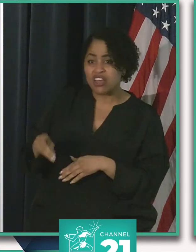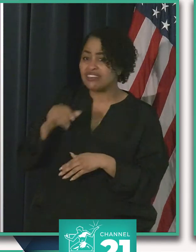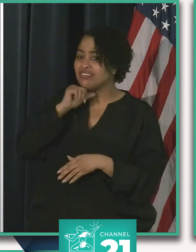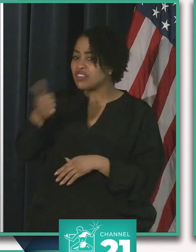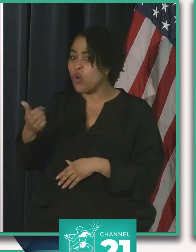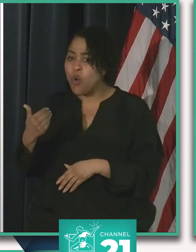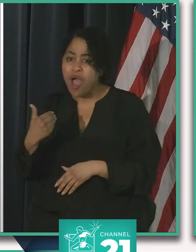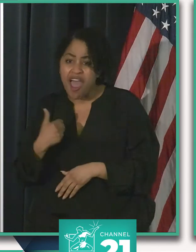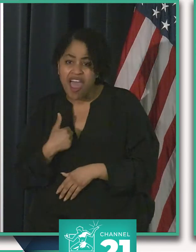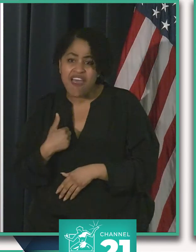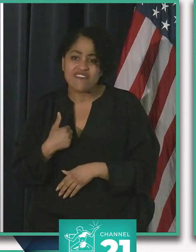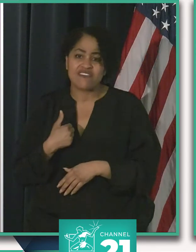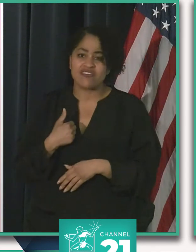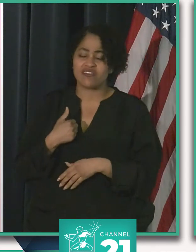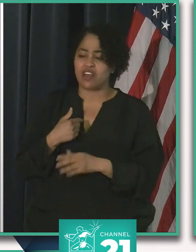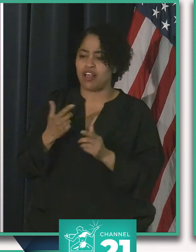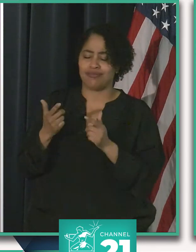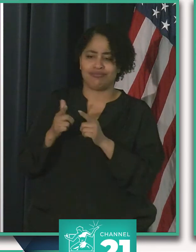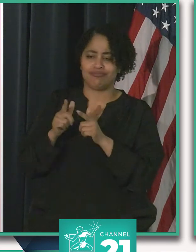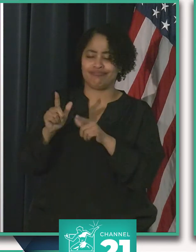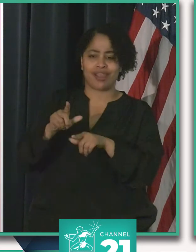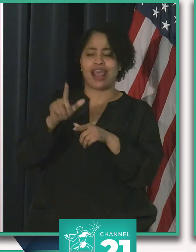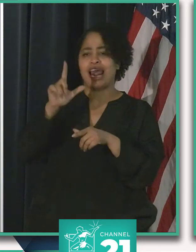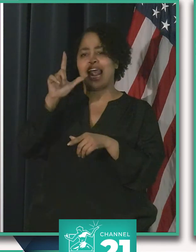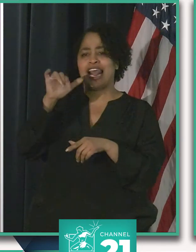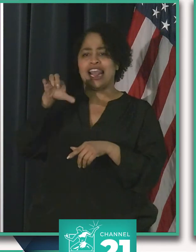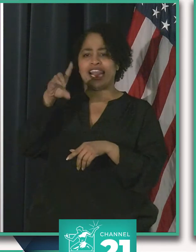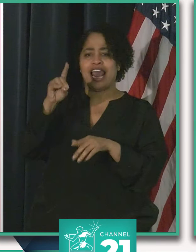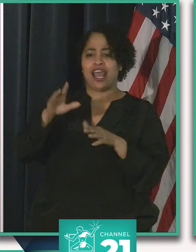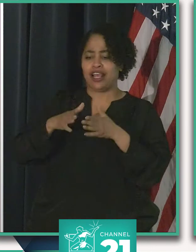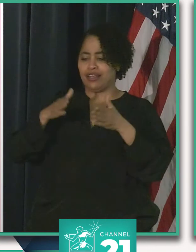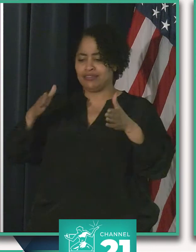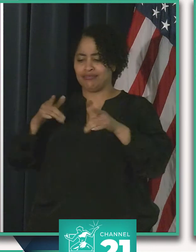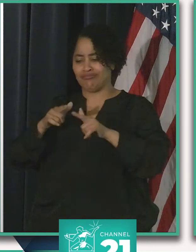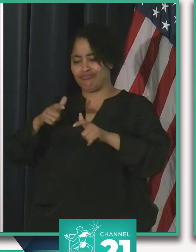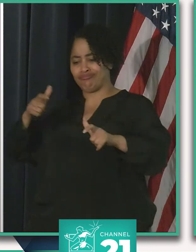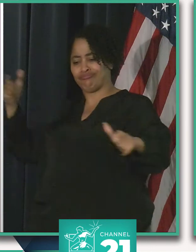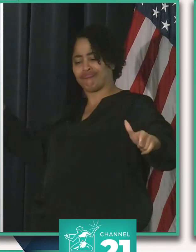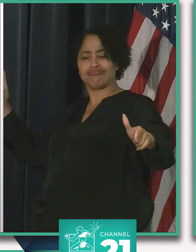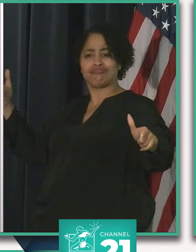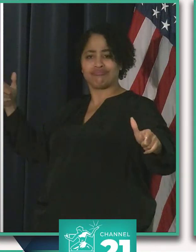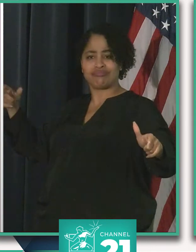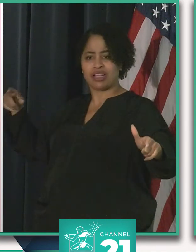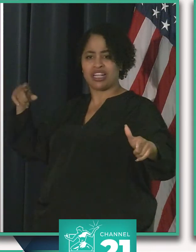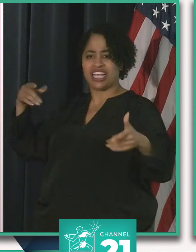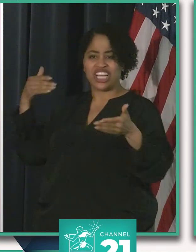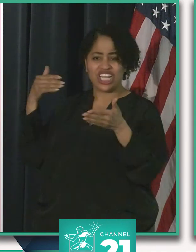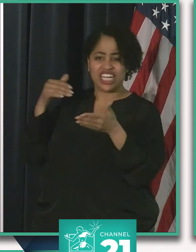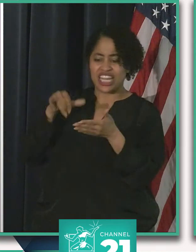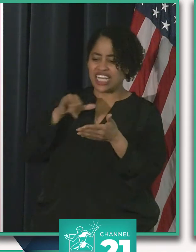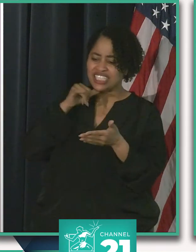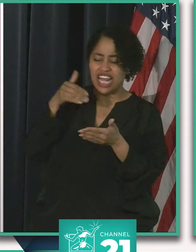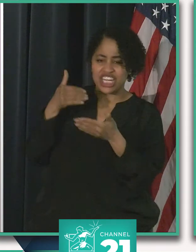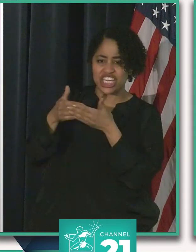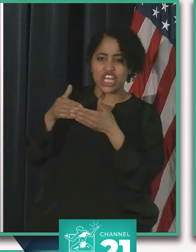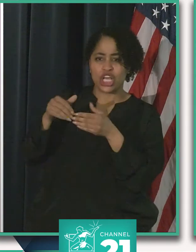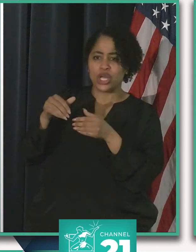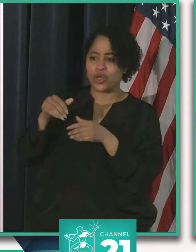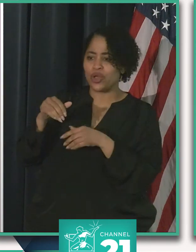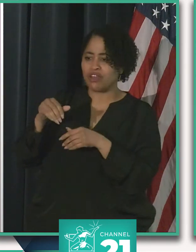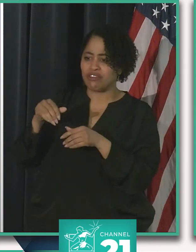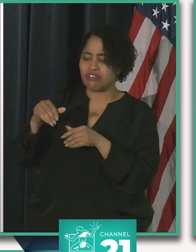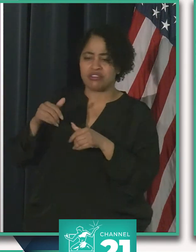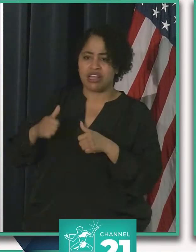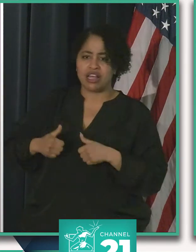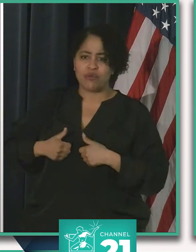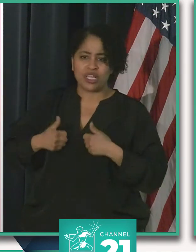doesn't have some long stretch of land that isn't near neighborhoods to do this other than the airport. So the